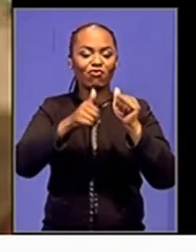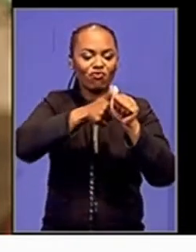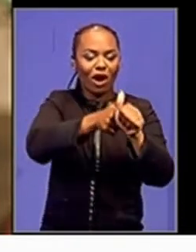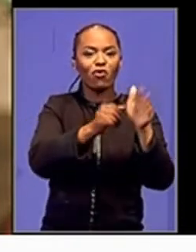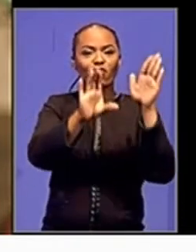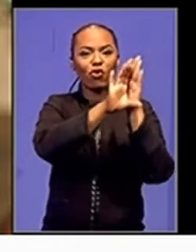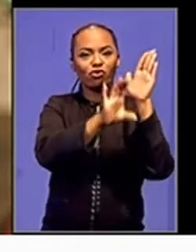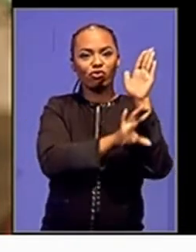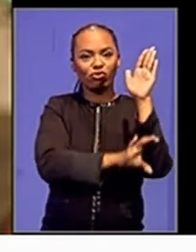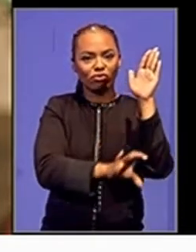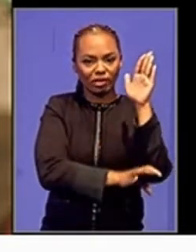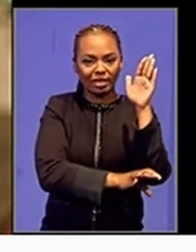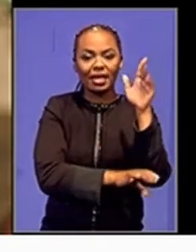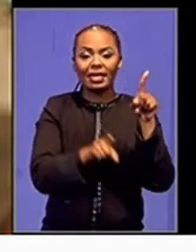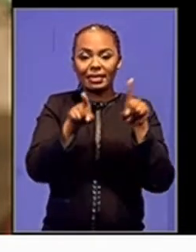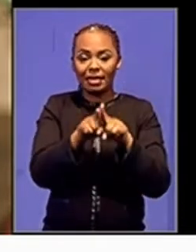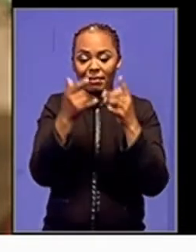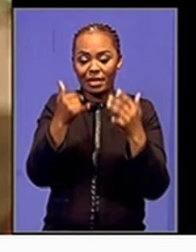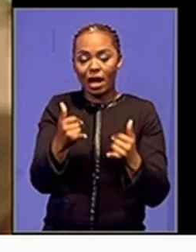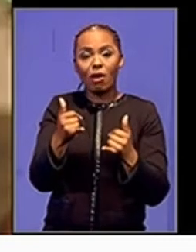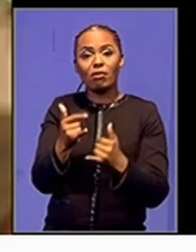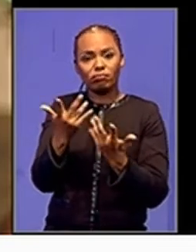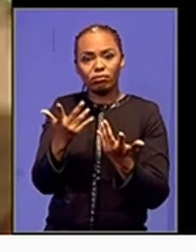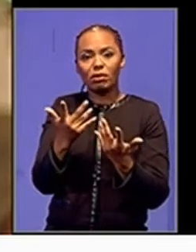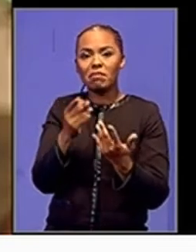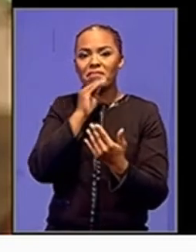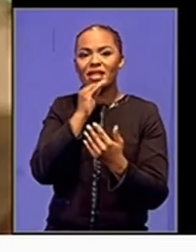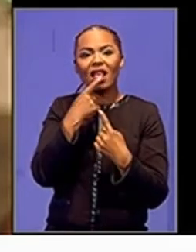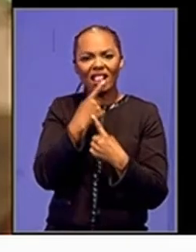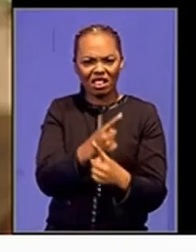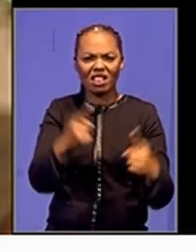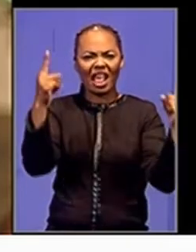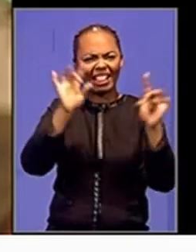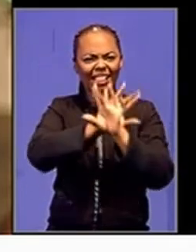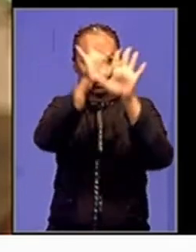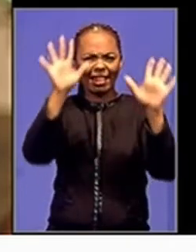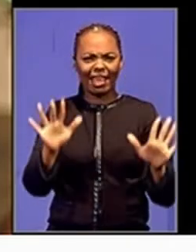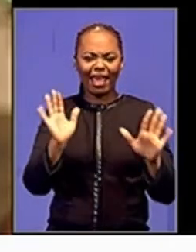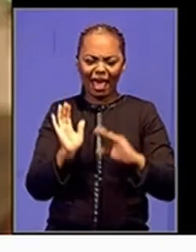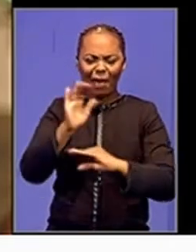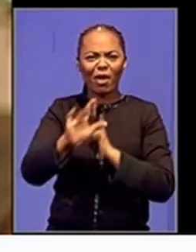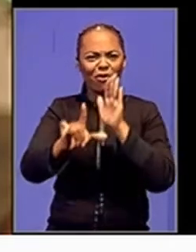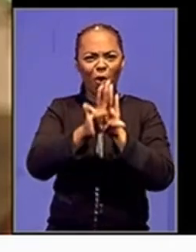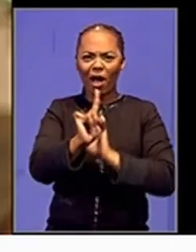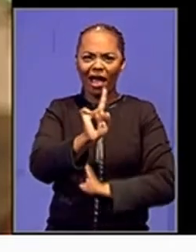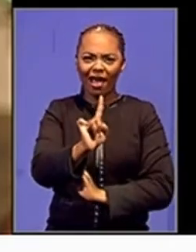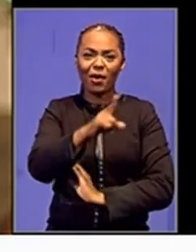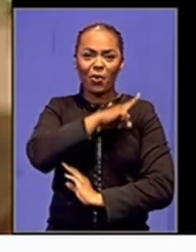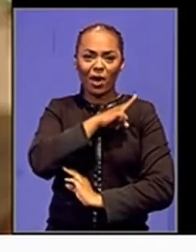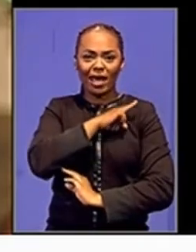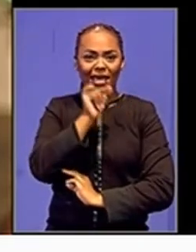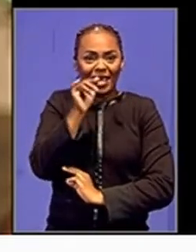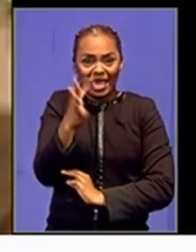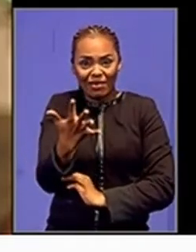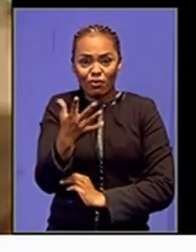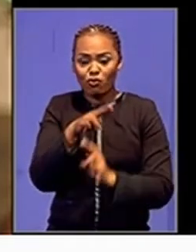further categoric statement that nobody is above the law. It did not have to come to this, and we continue to implore on